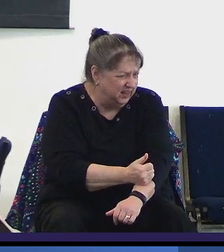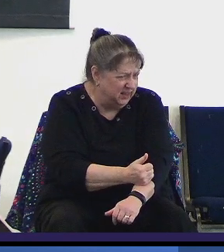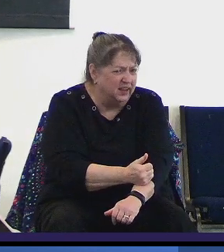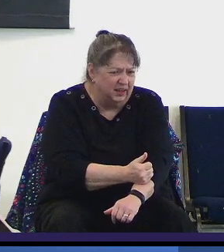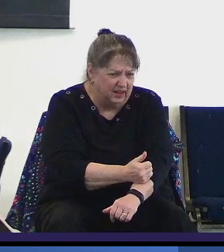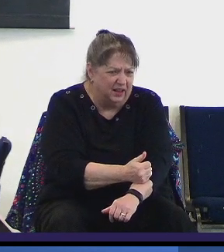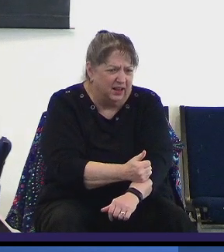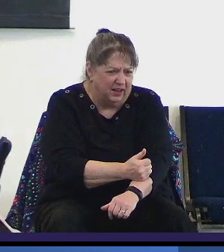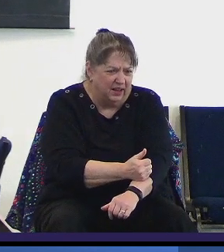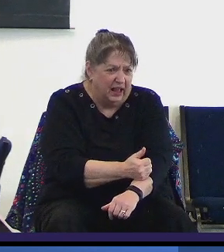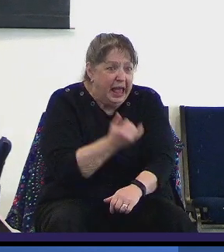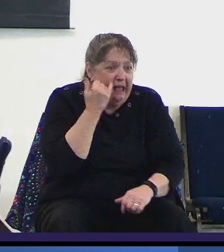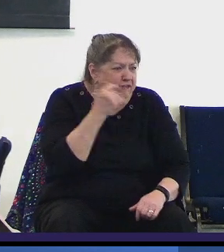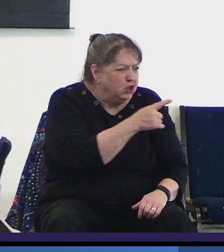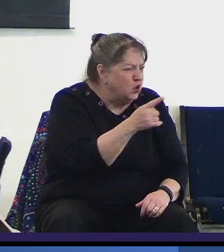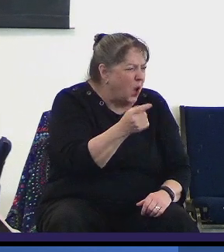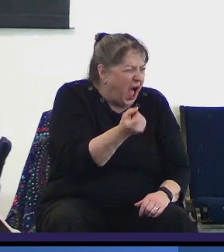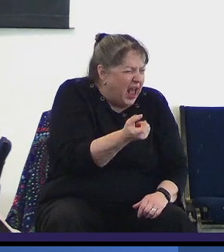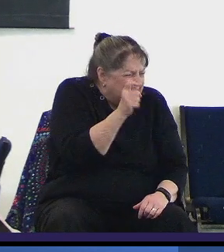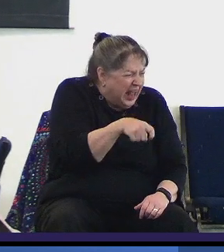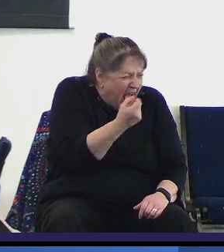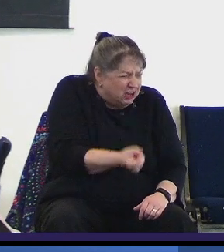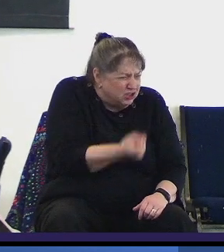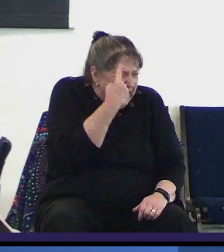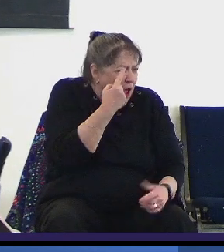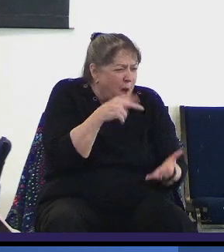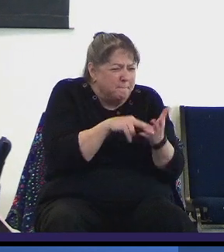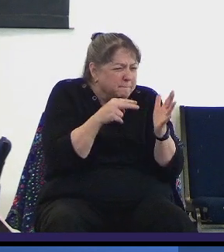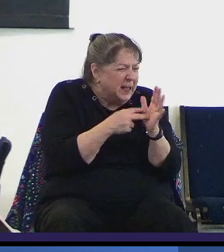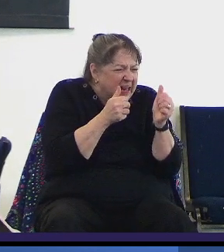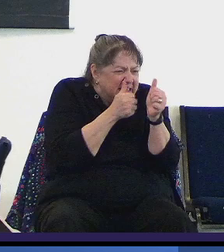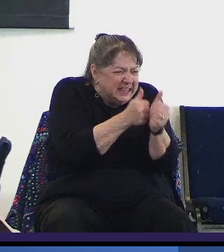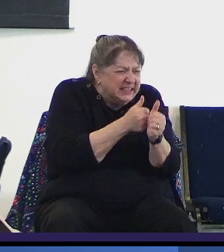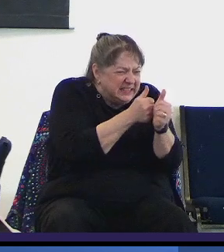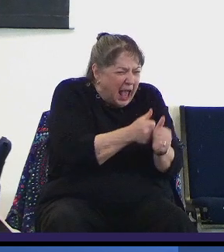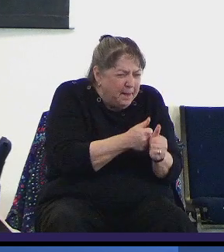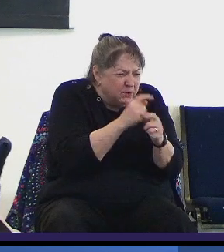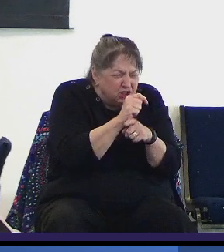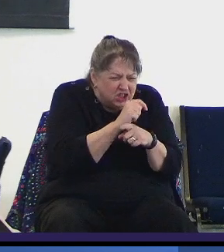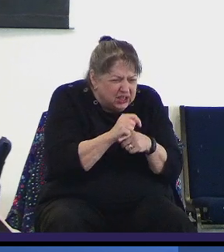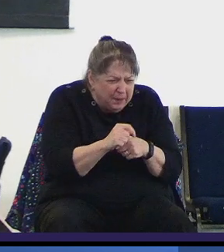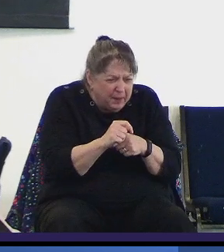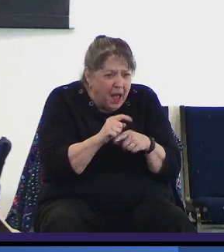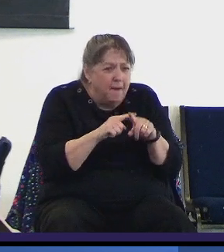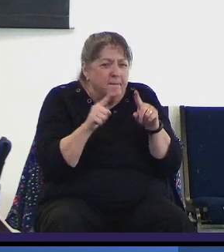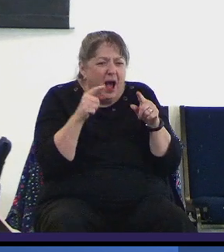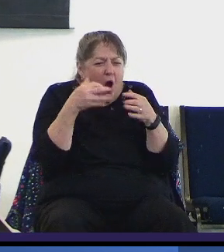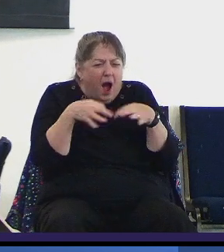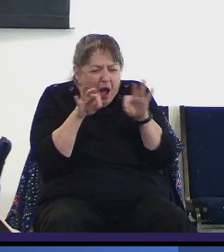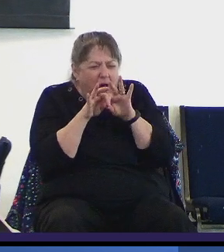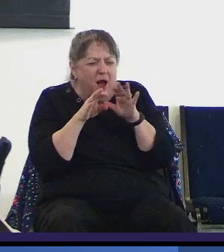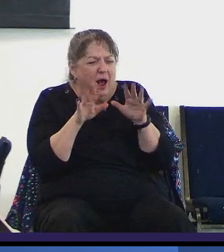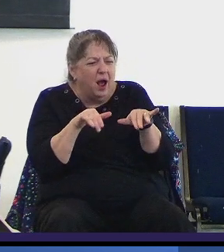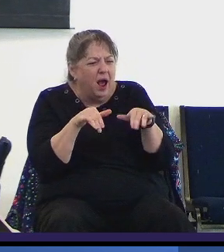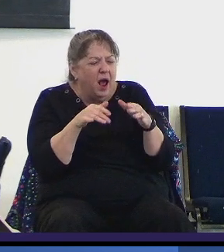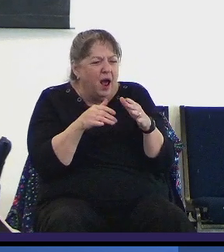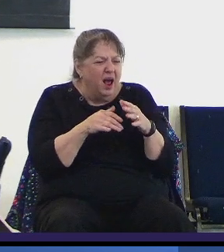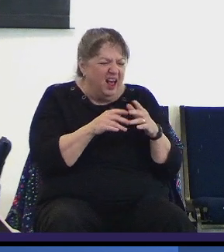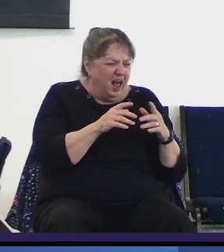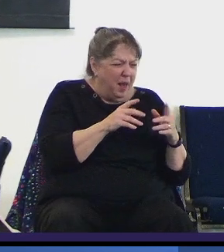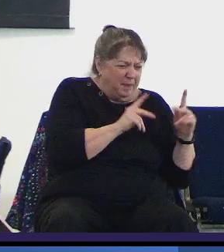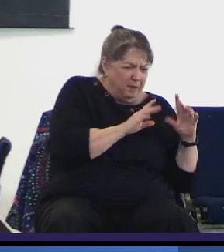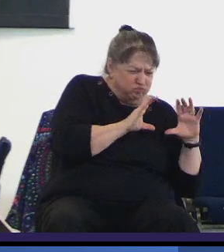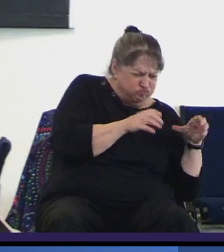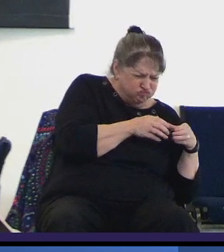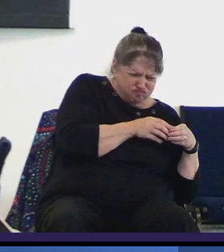discipleship is, not just what it is for us, but what it is through us, Jesus says to the disciples, when they see he's alive, that he conquered